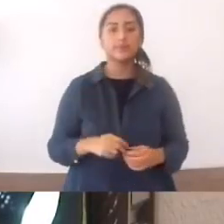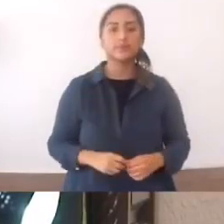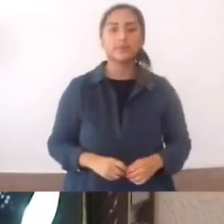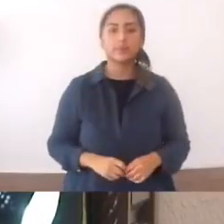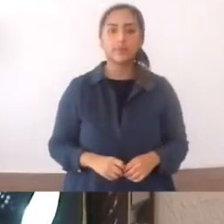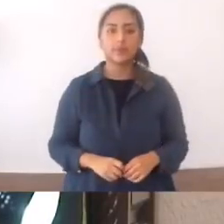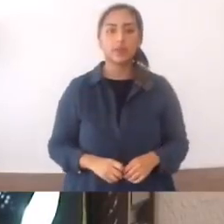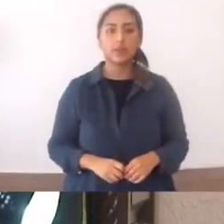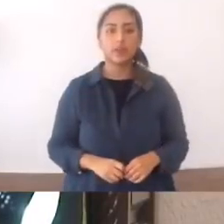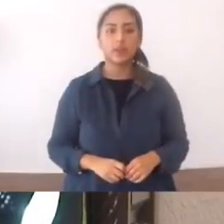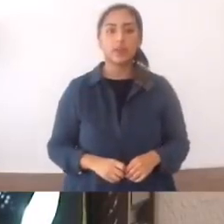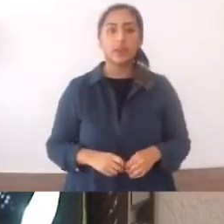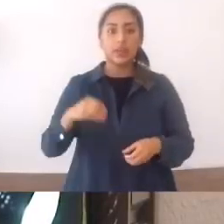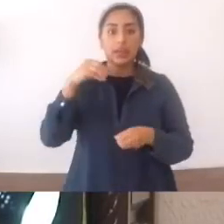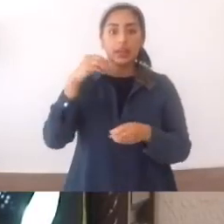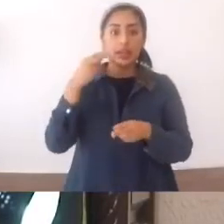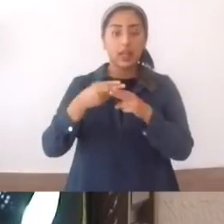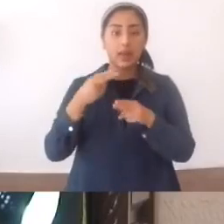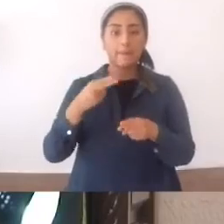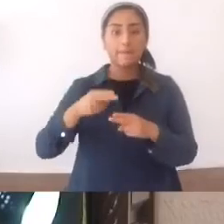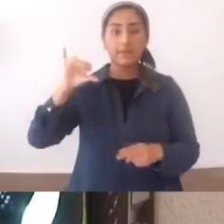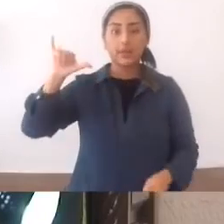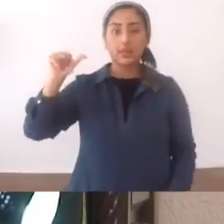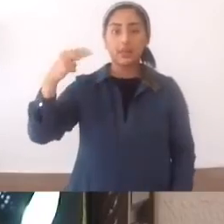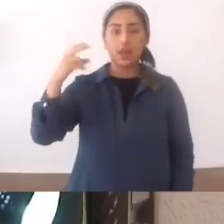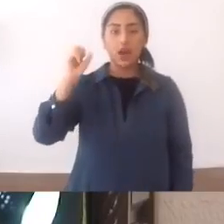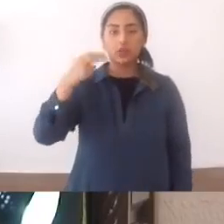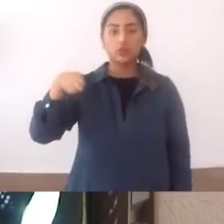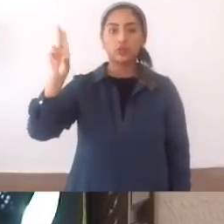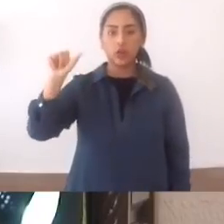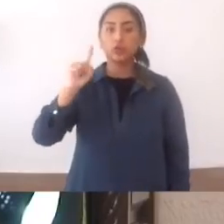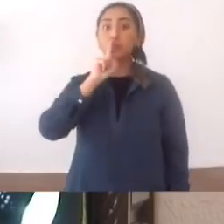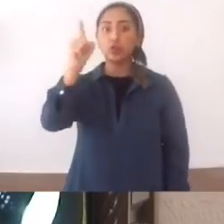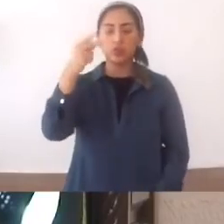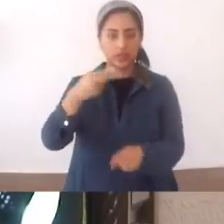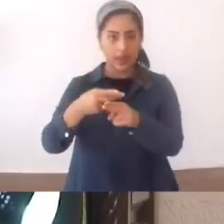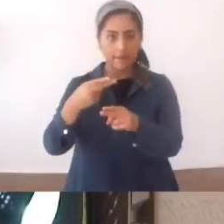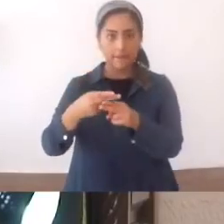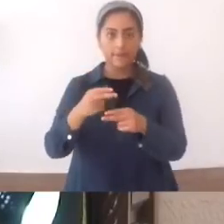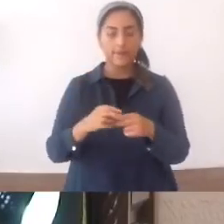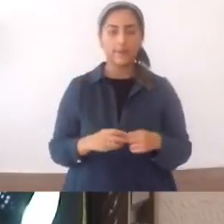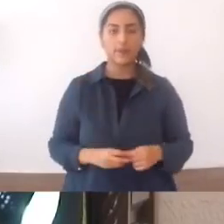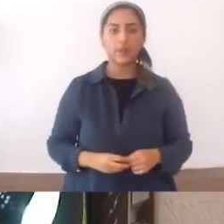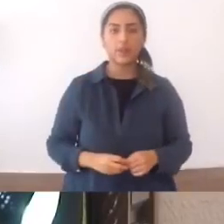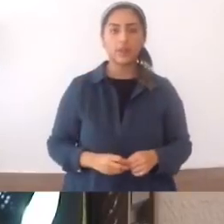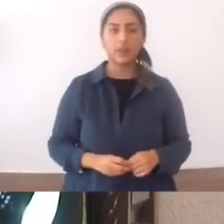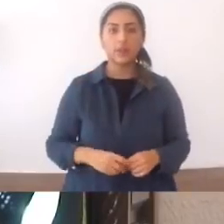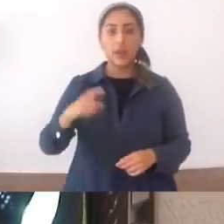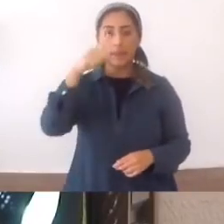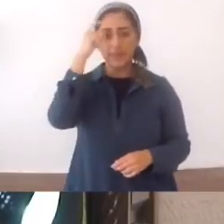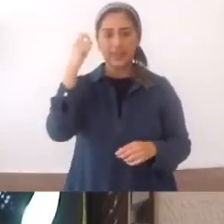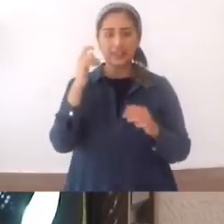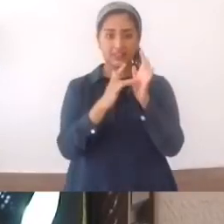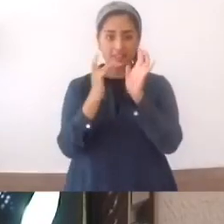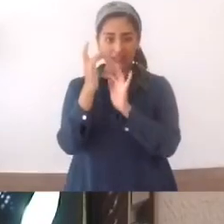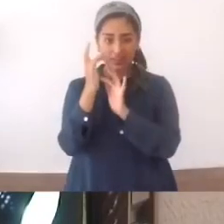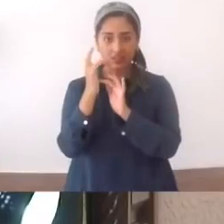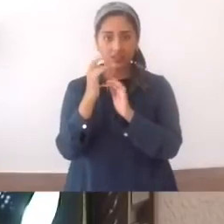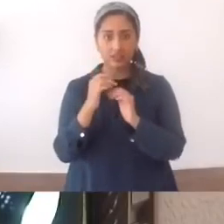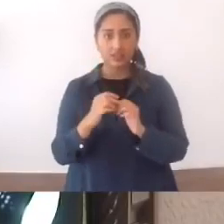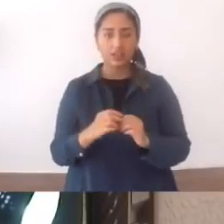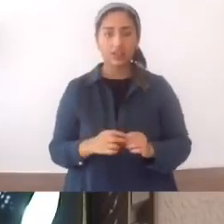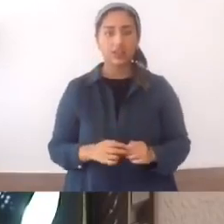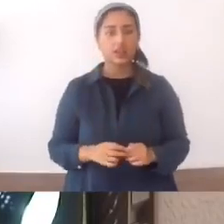ojos. but the Eternal Father, He's opening our eyes. El nombre de Yahshua The name of es el Yahshua correcto, Yahshua, is the right name, porque